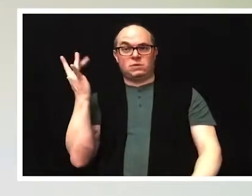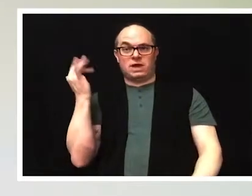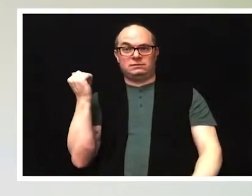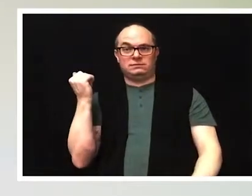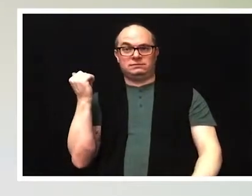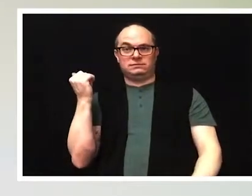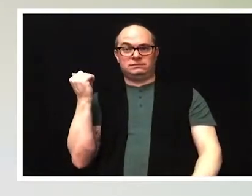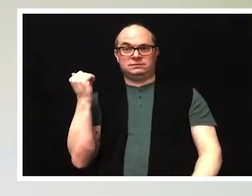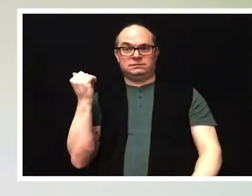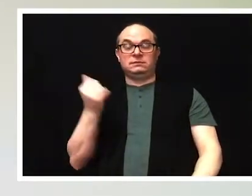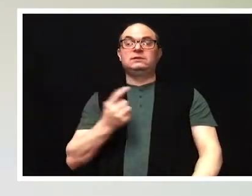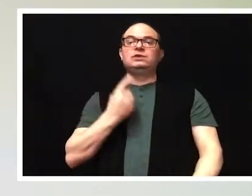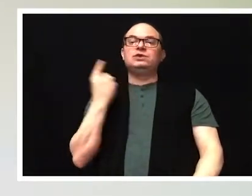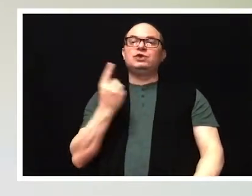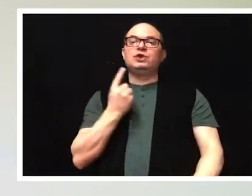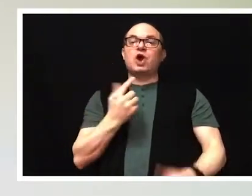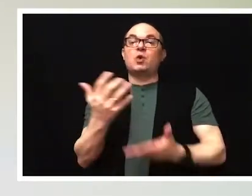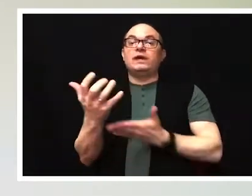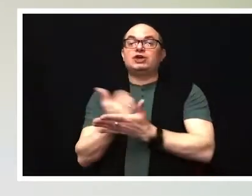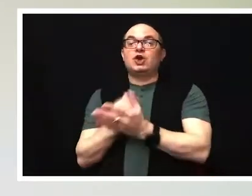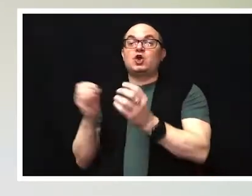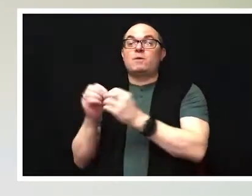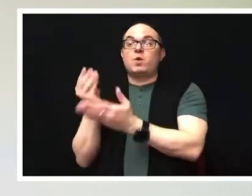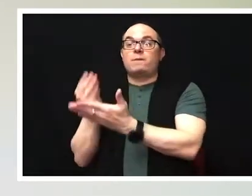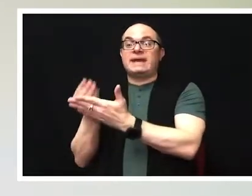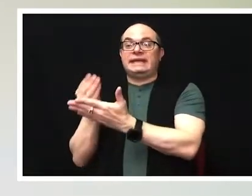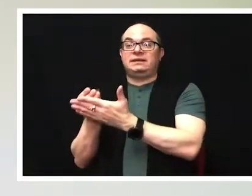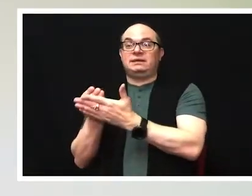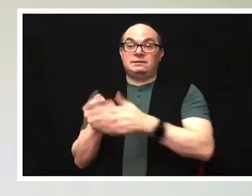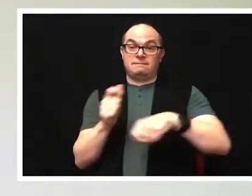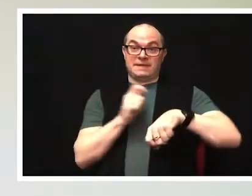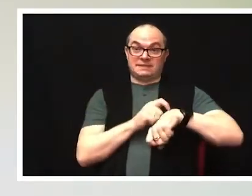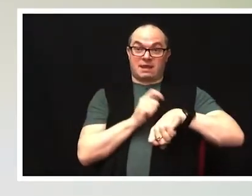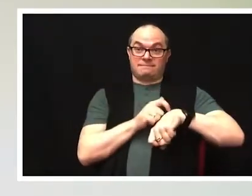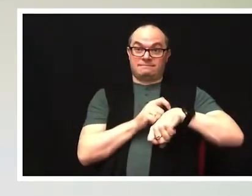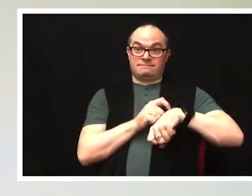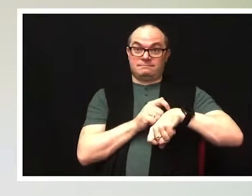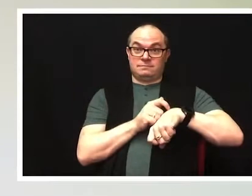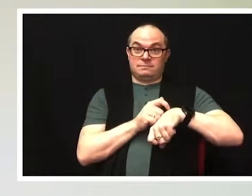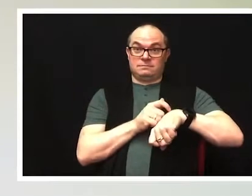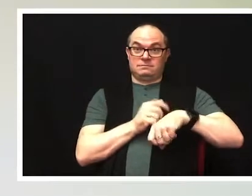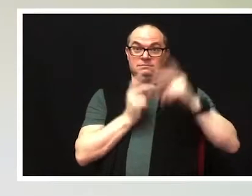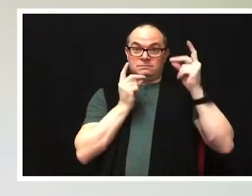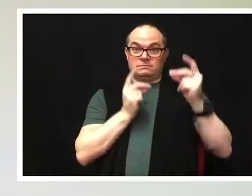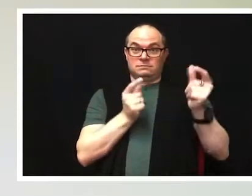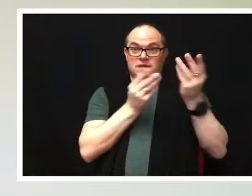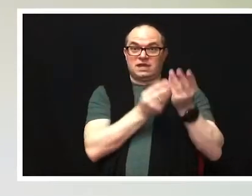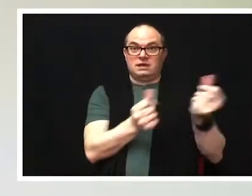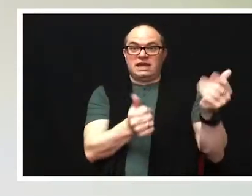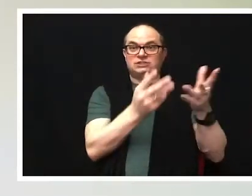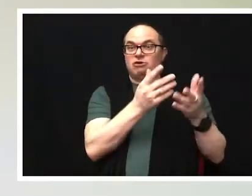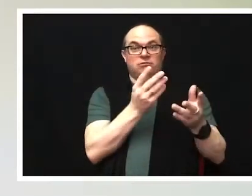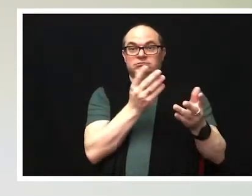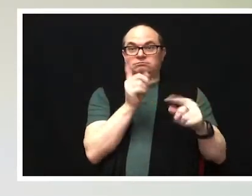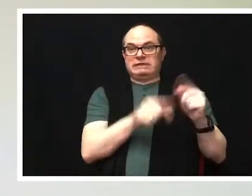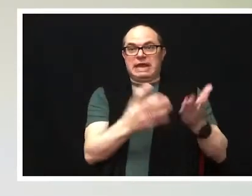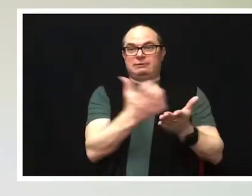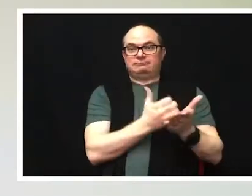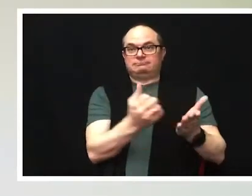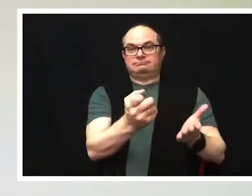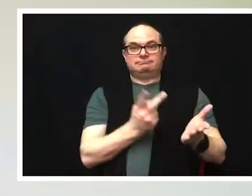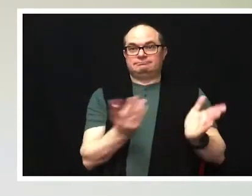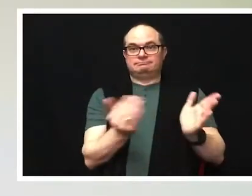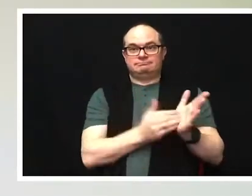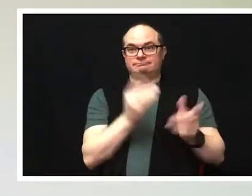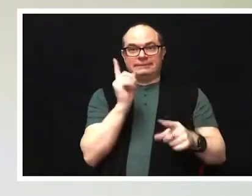Why? Because you can always earn more money. But with time, once you spend it, it is gone forever,